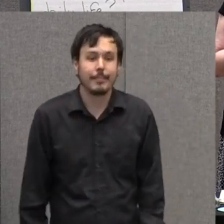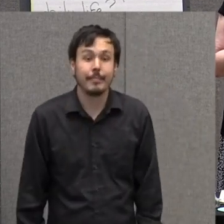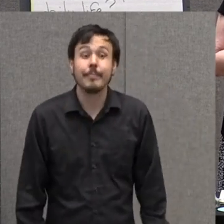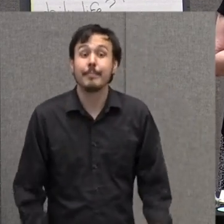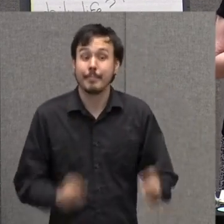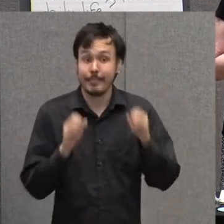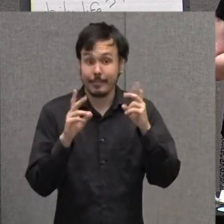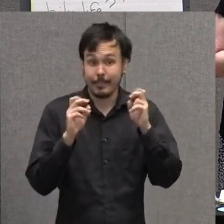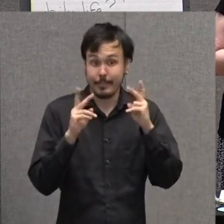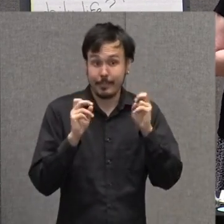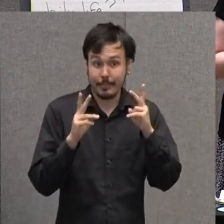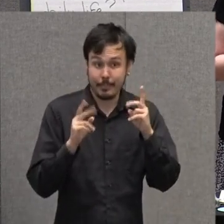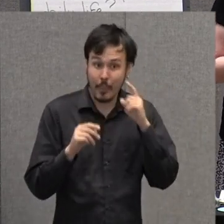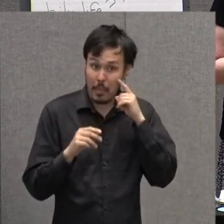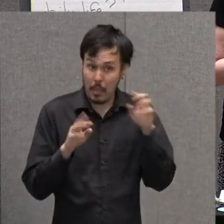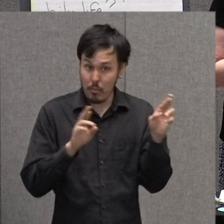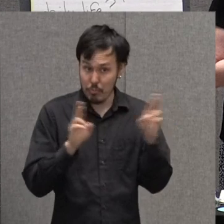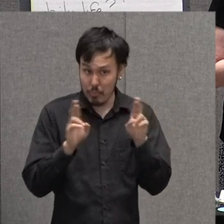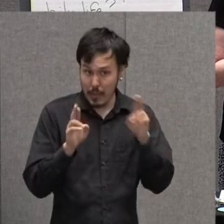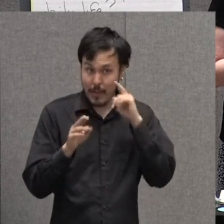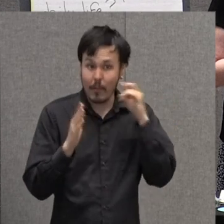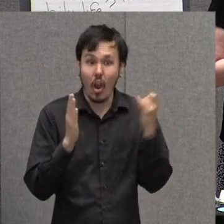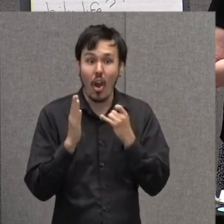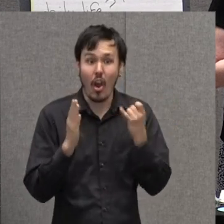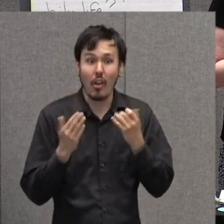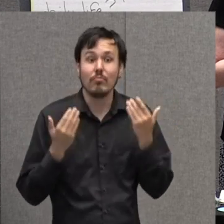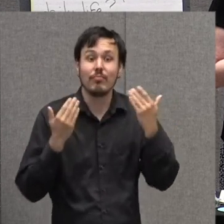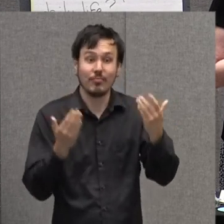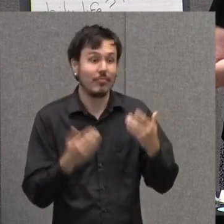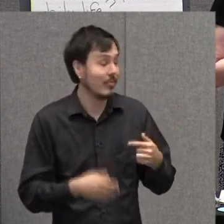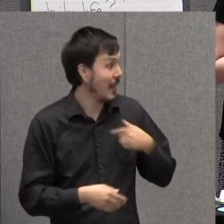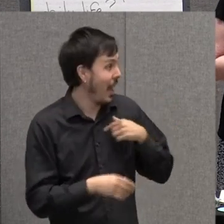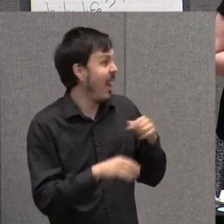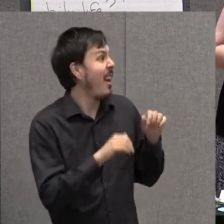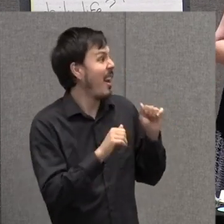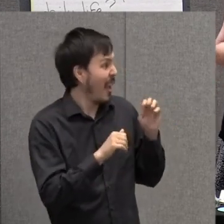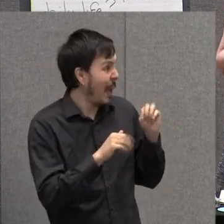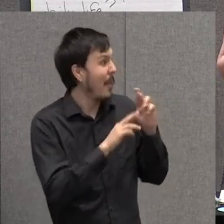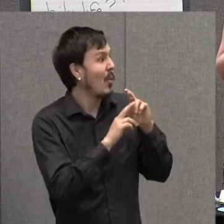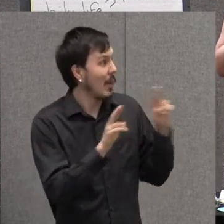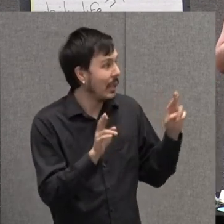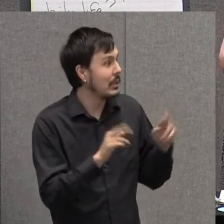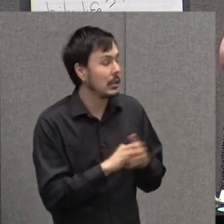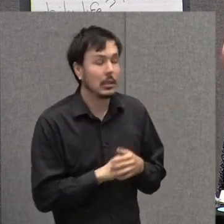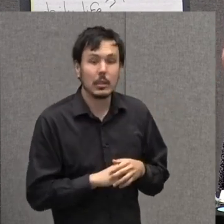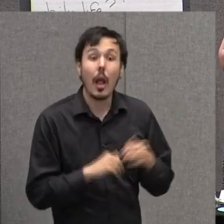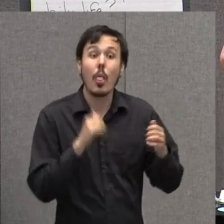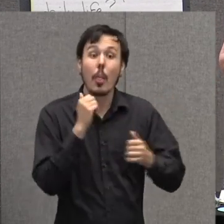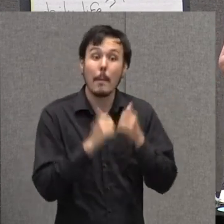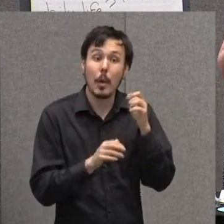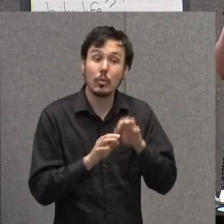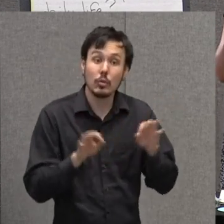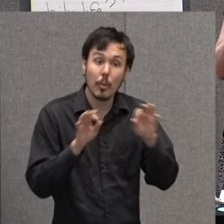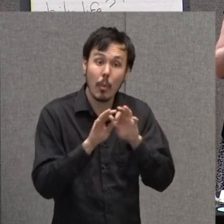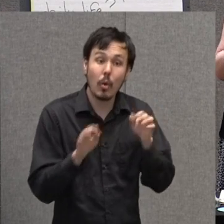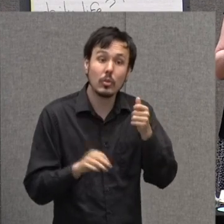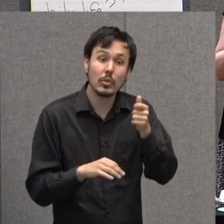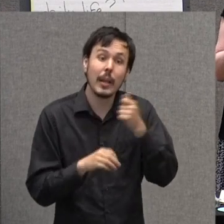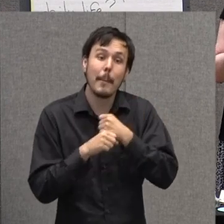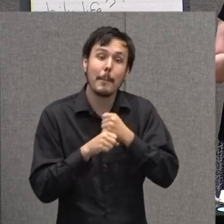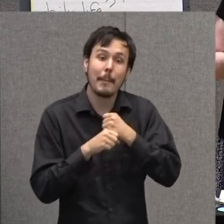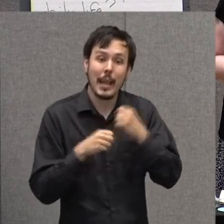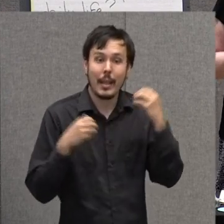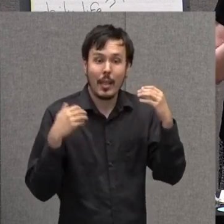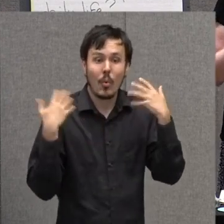Okay, I think we might be ready to make some art. What do you think? I am super ready to make some art. The most important things when you're making these